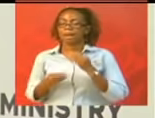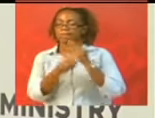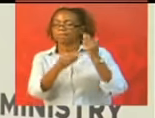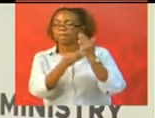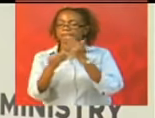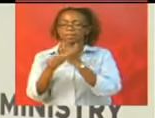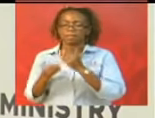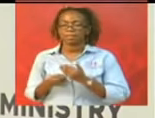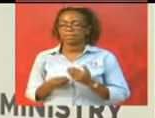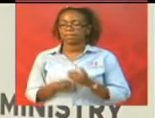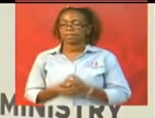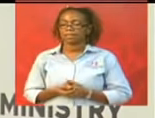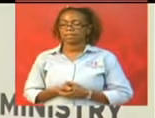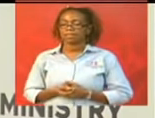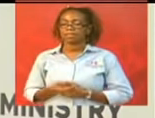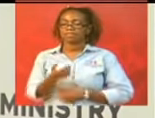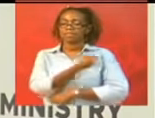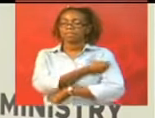NCRHA would have been